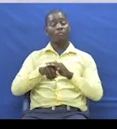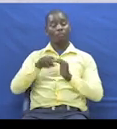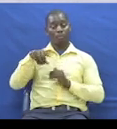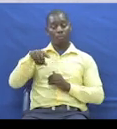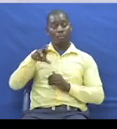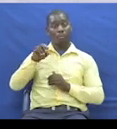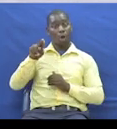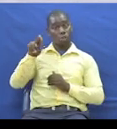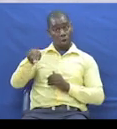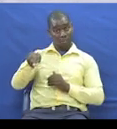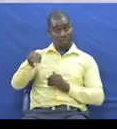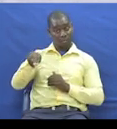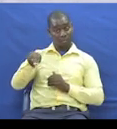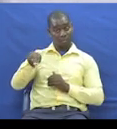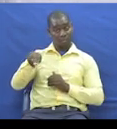of proton